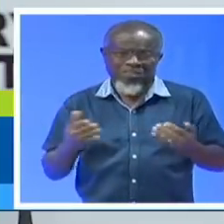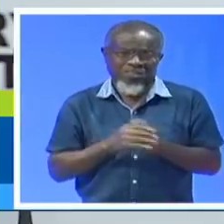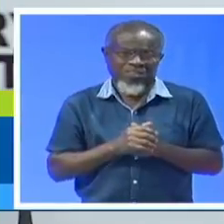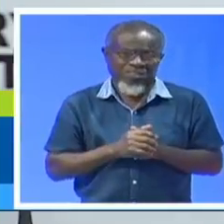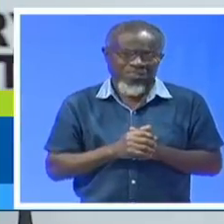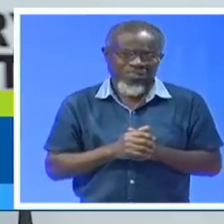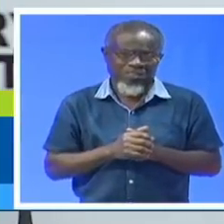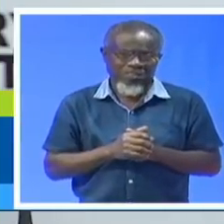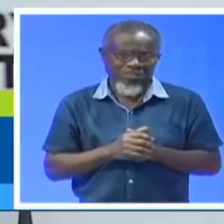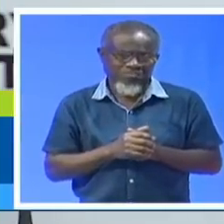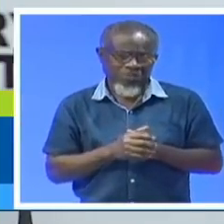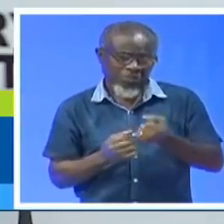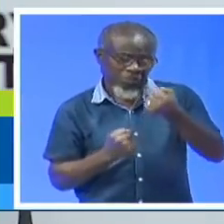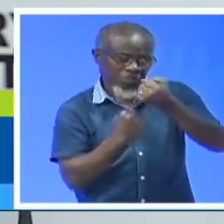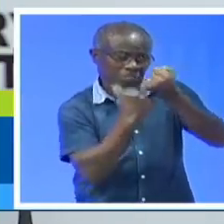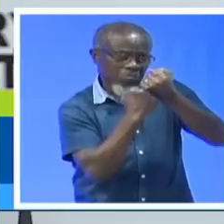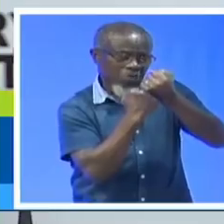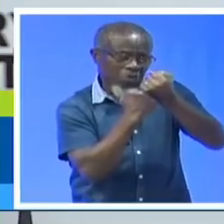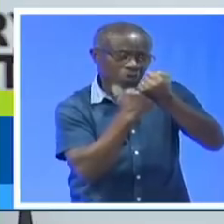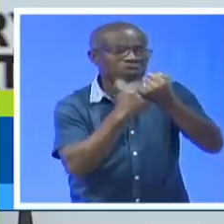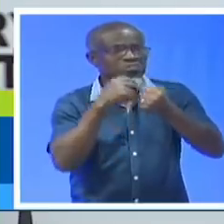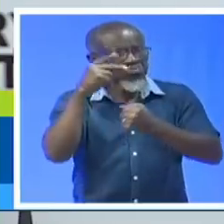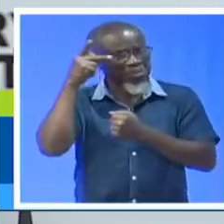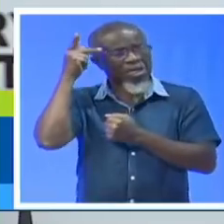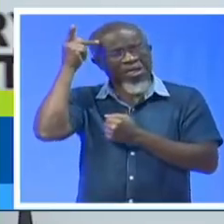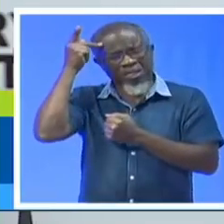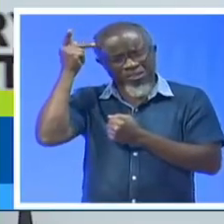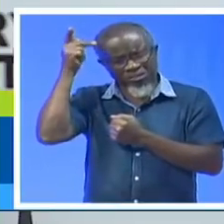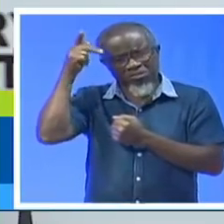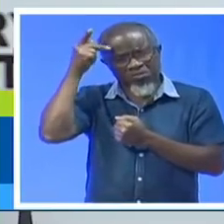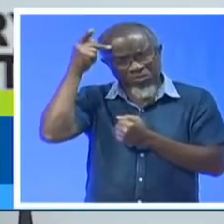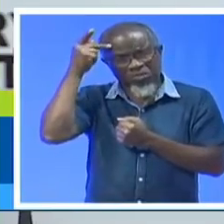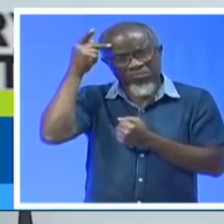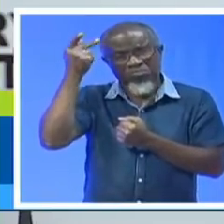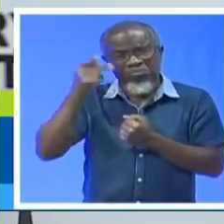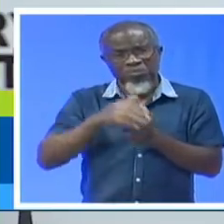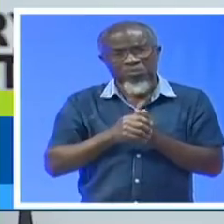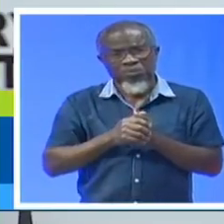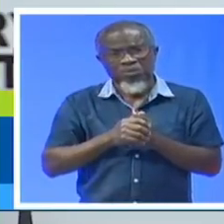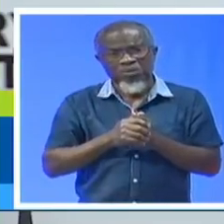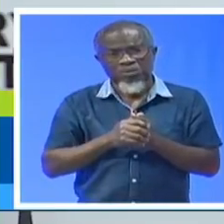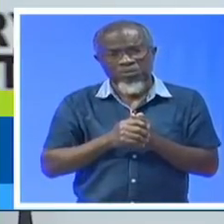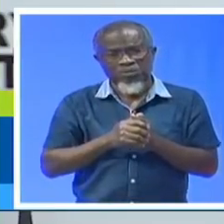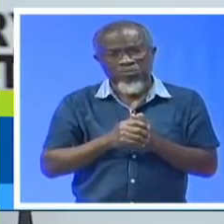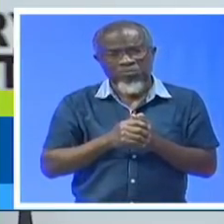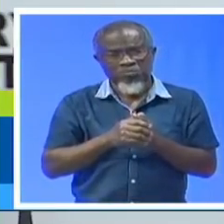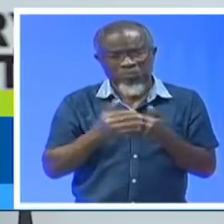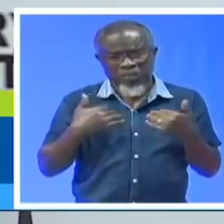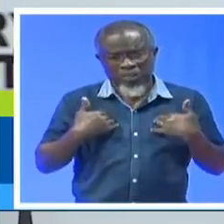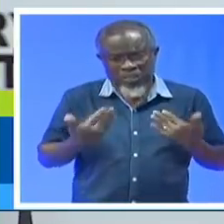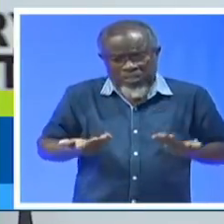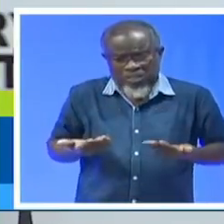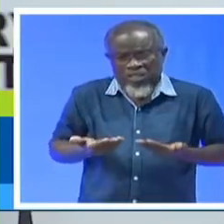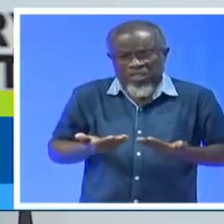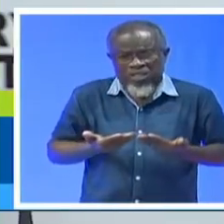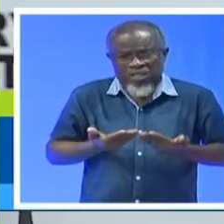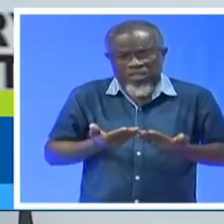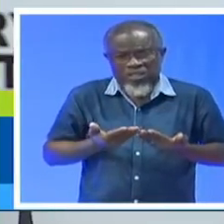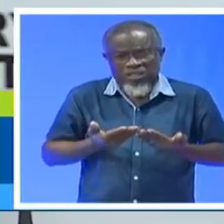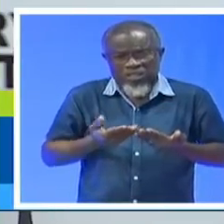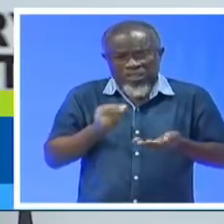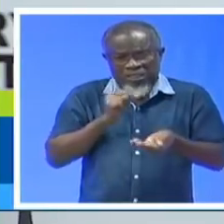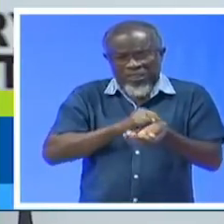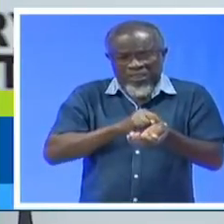psychological support. And you had a testimony from Nurse Josette here, who extolled